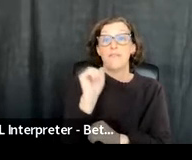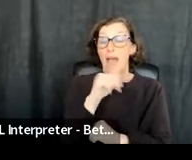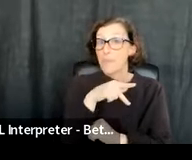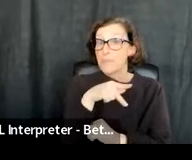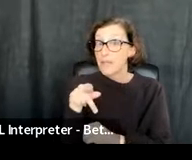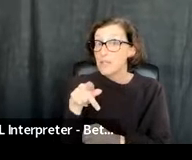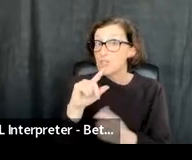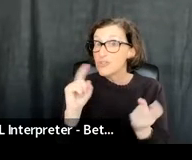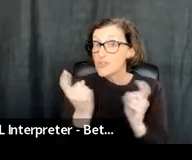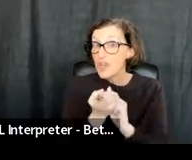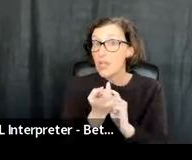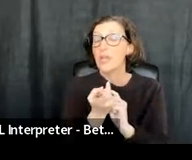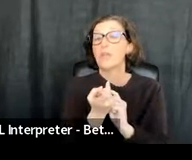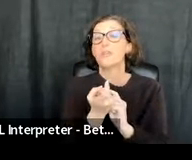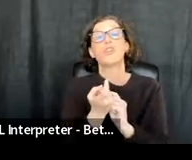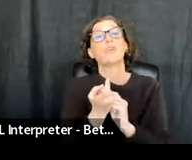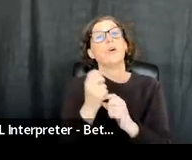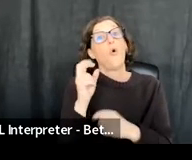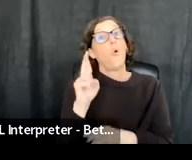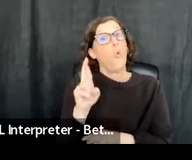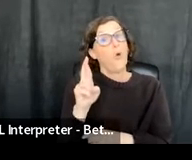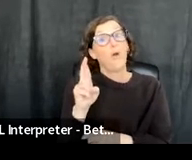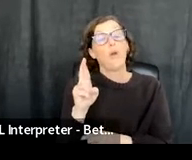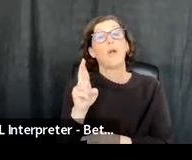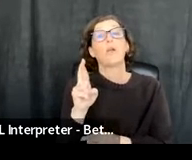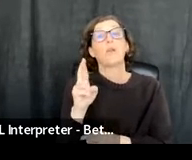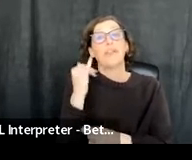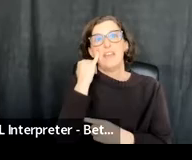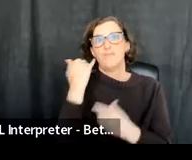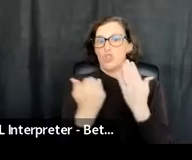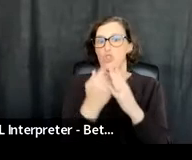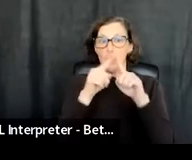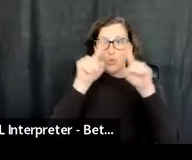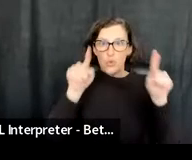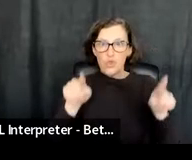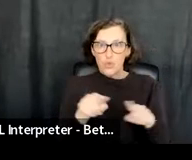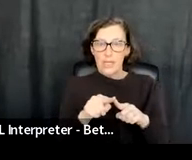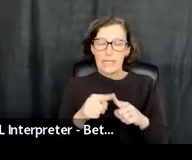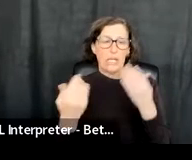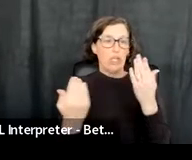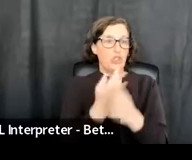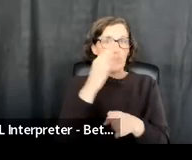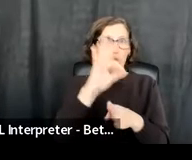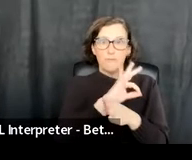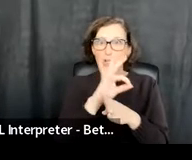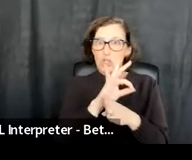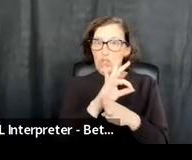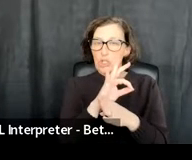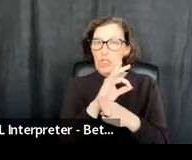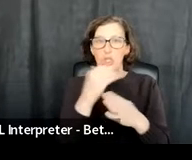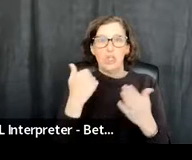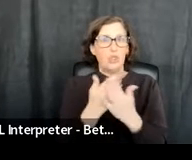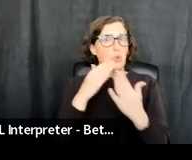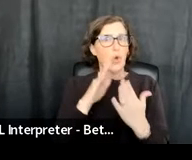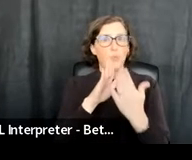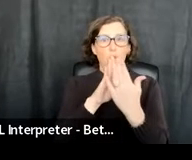applications change, or there's new screens, new functions, new things to navigate. They really understand